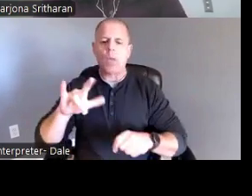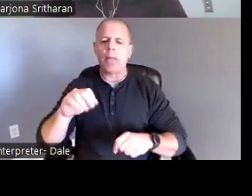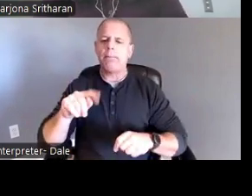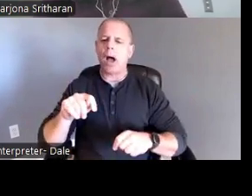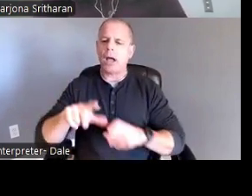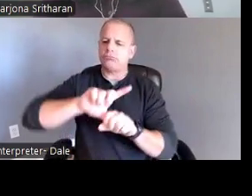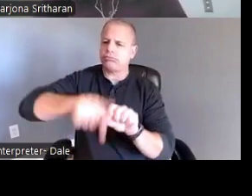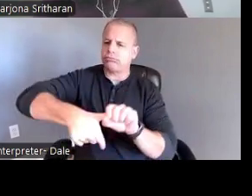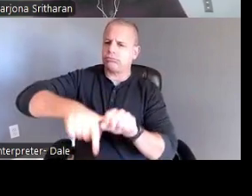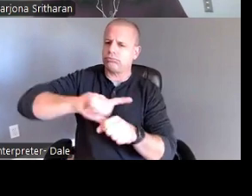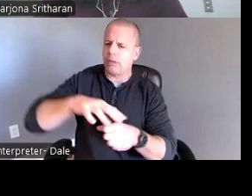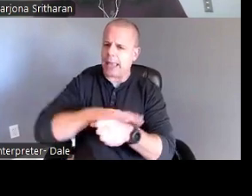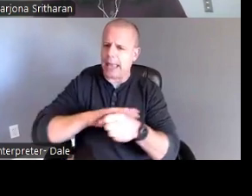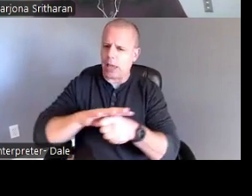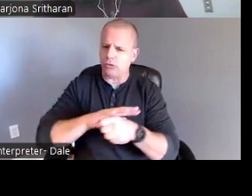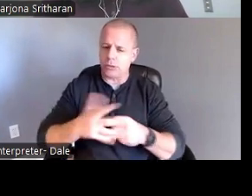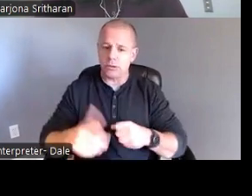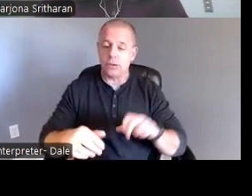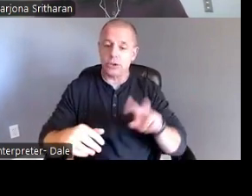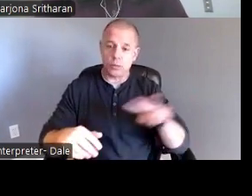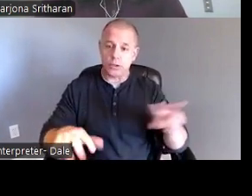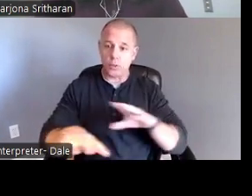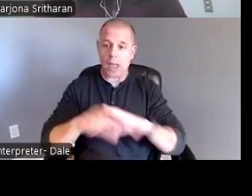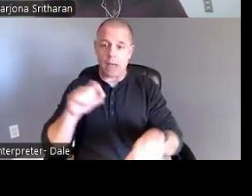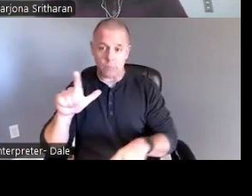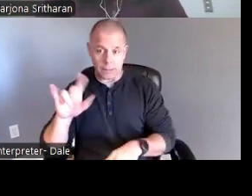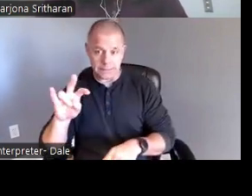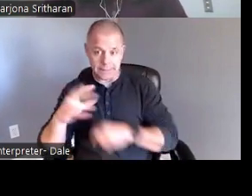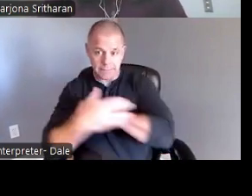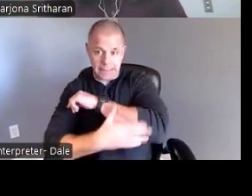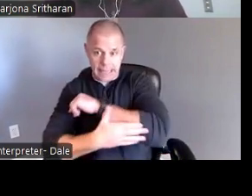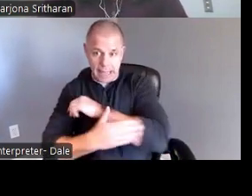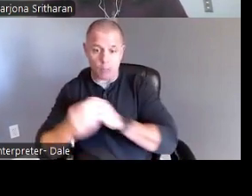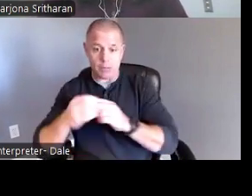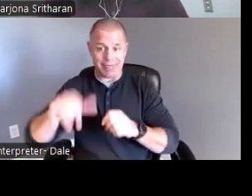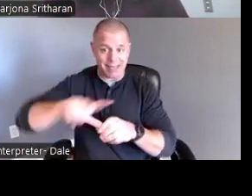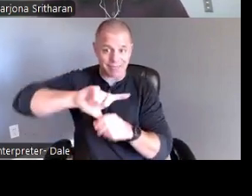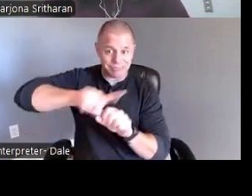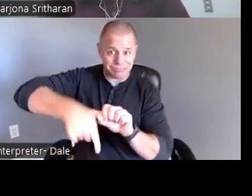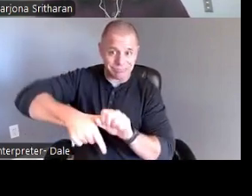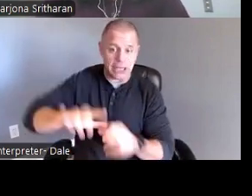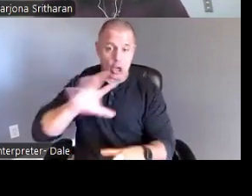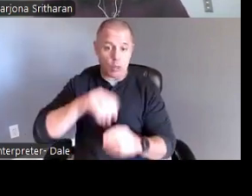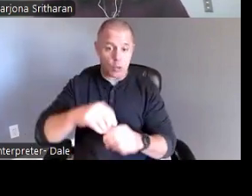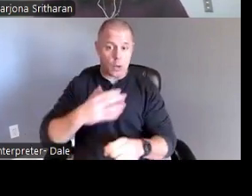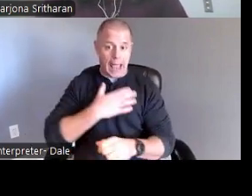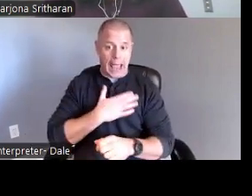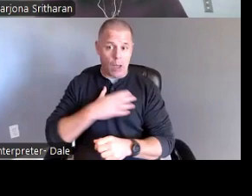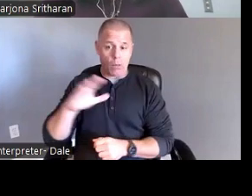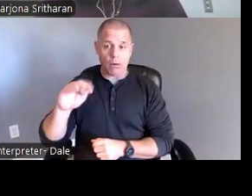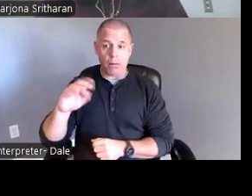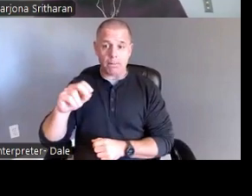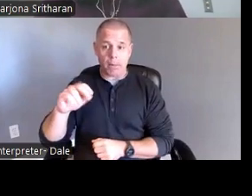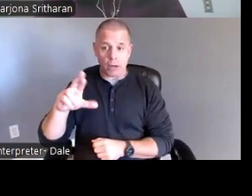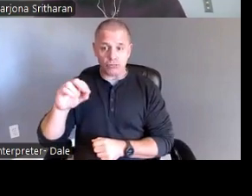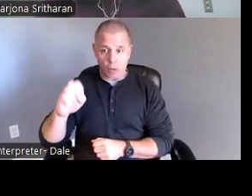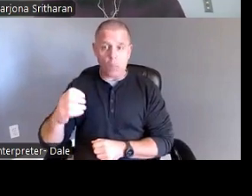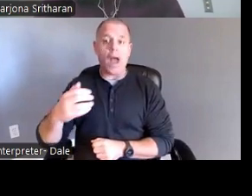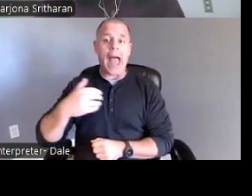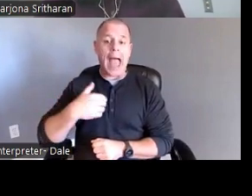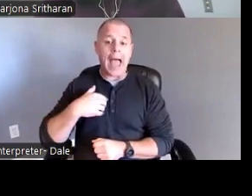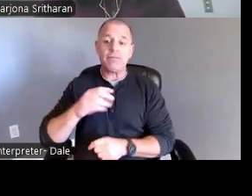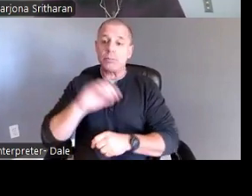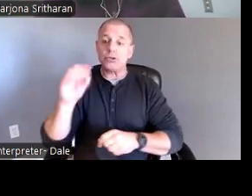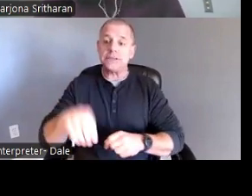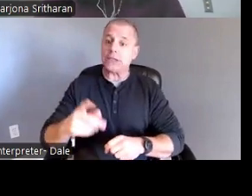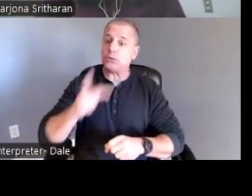and 22 of the 27 counties in the catchment area, including our own Monroe County, have smoking rates higher than